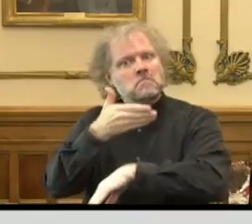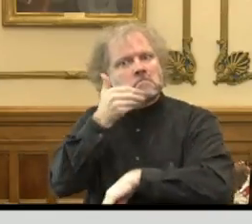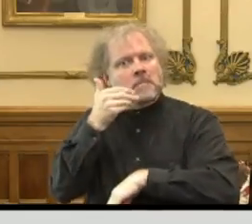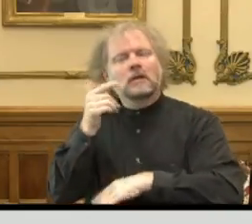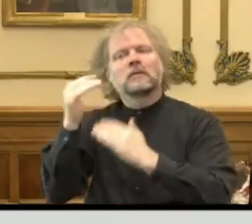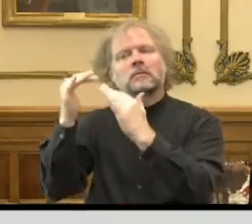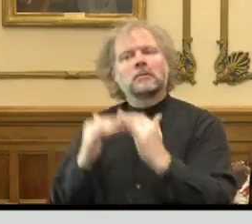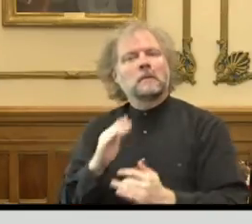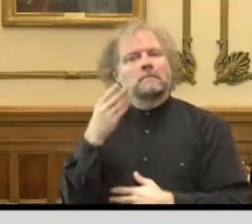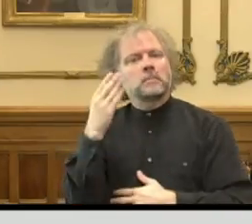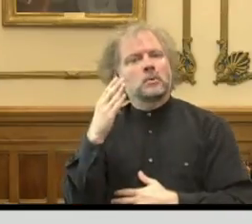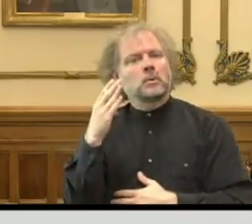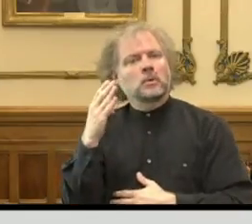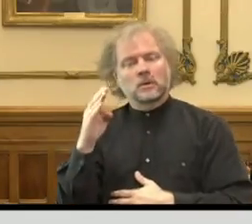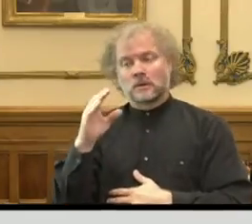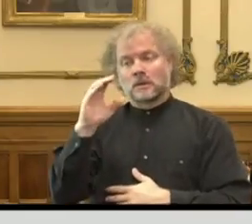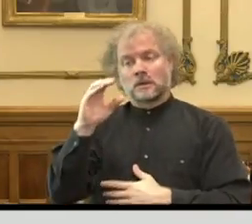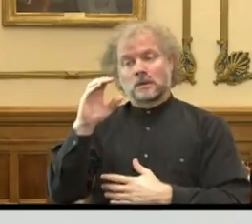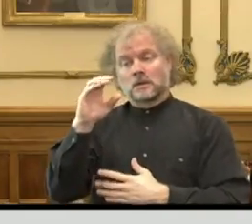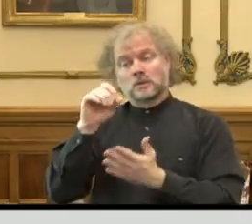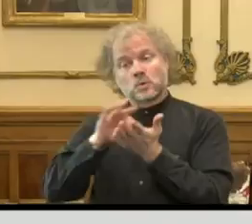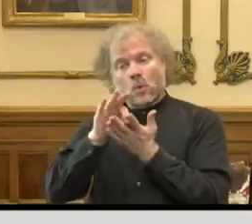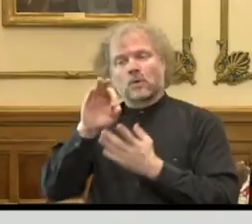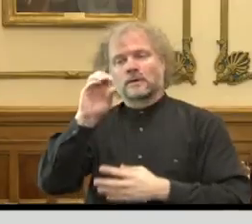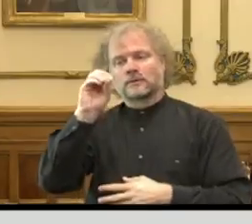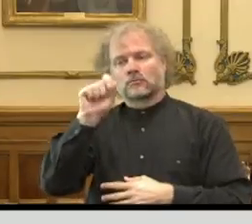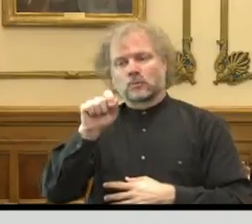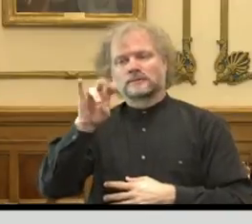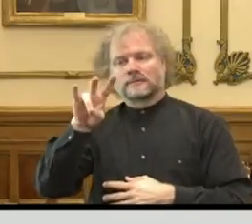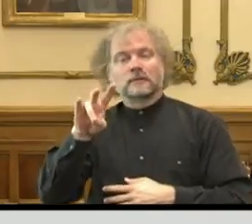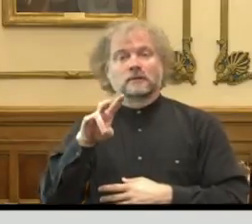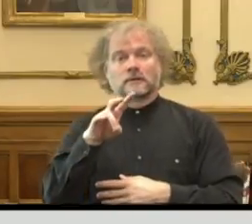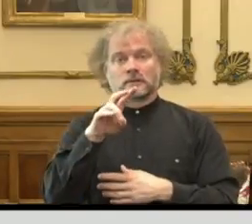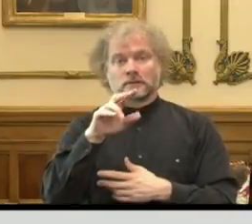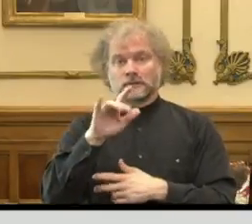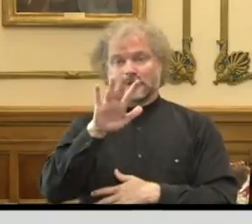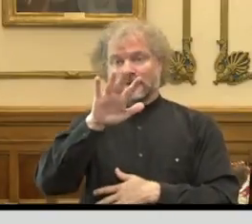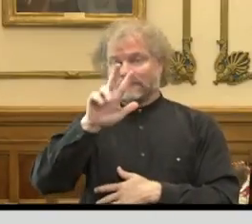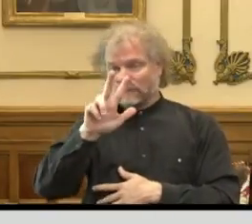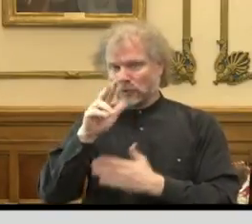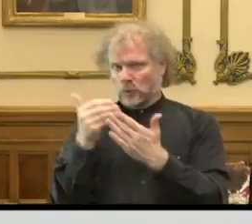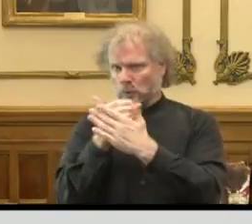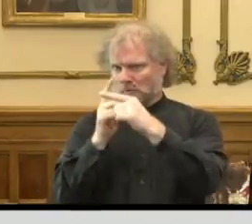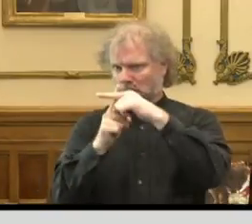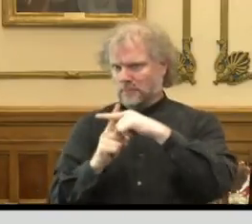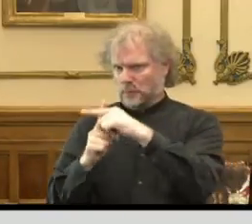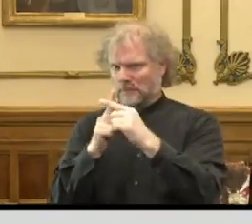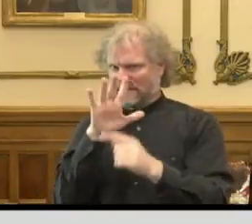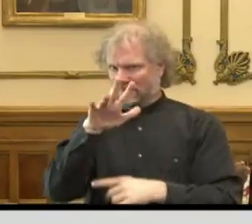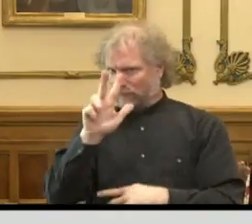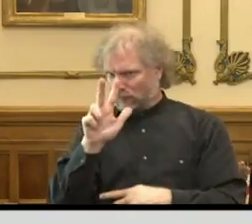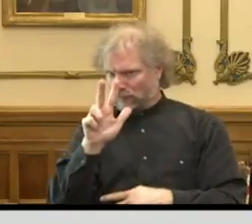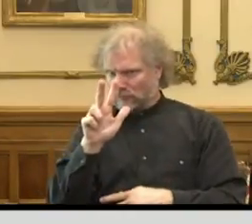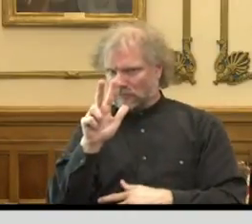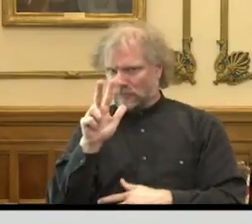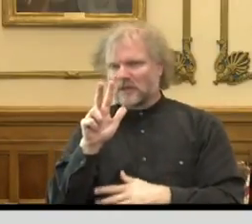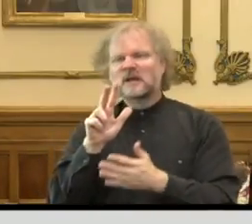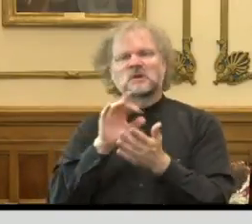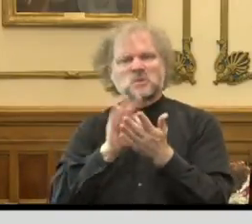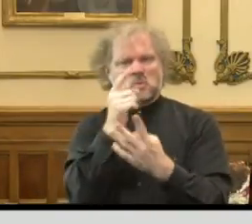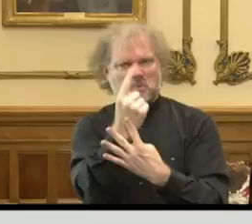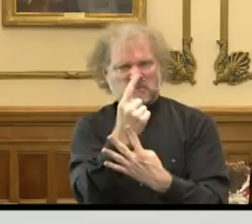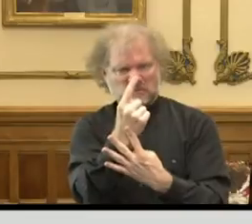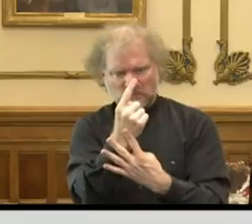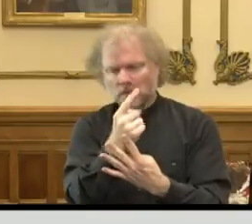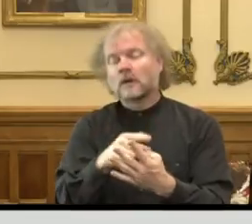blue with a score of 0.7. That score reflects 53 new positive cases, which earned a score of 1, a